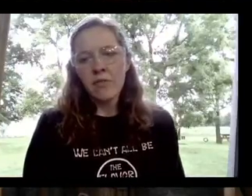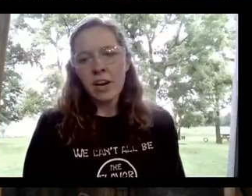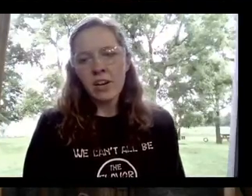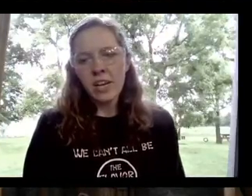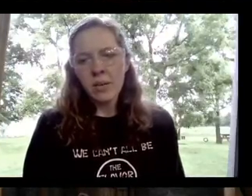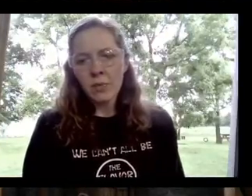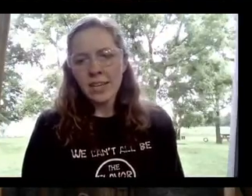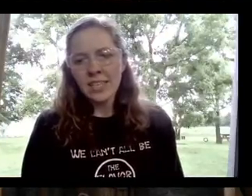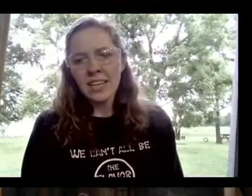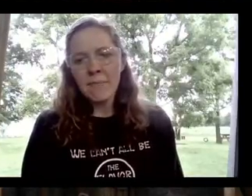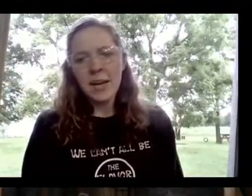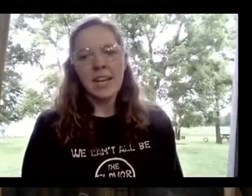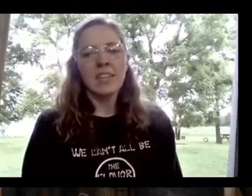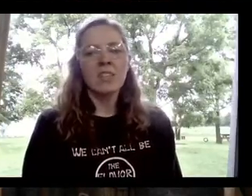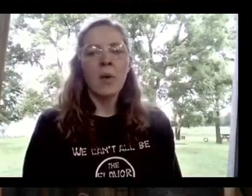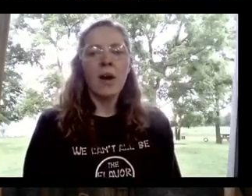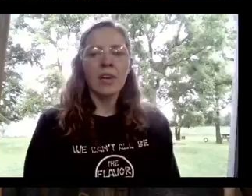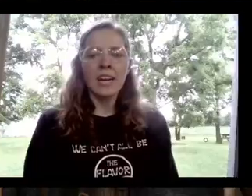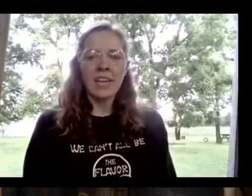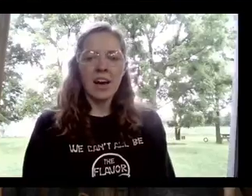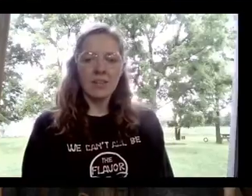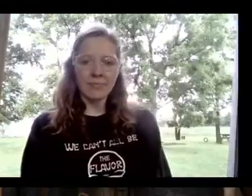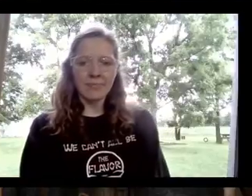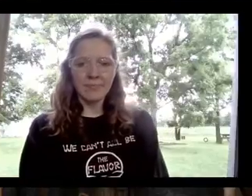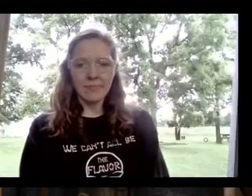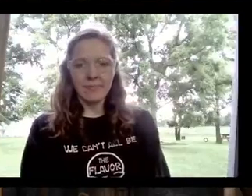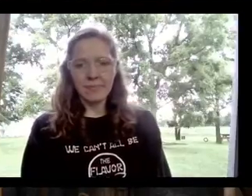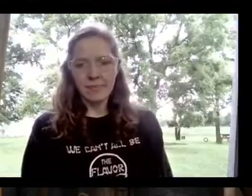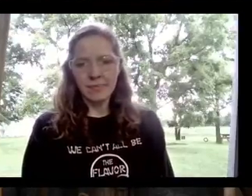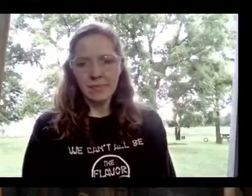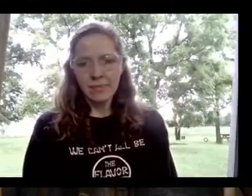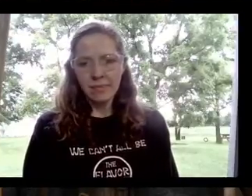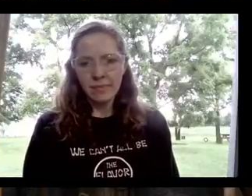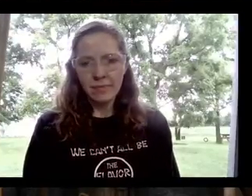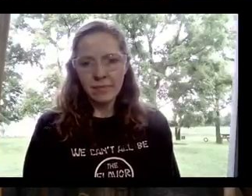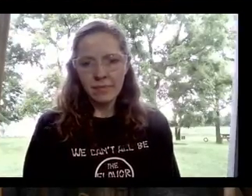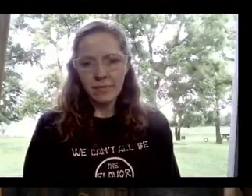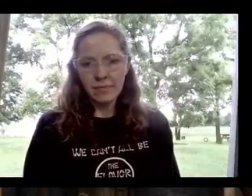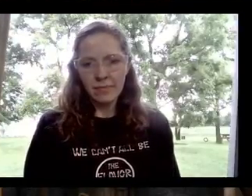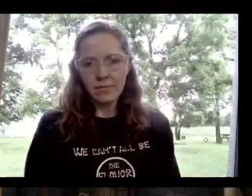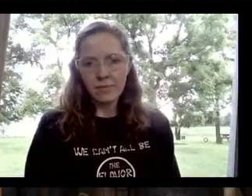They were very rusted and pitted, so how can I tell?